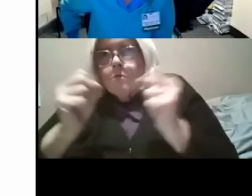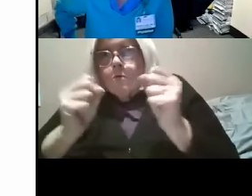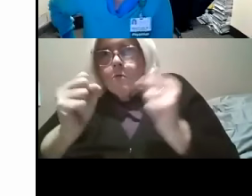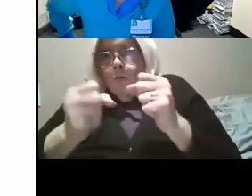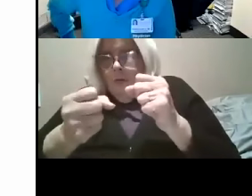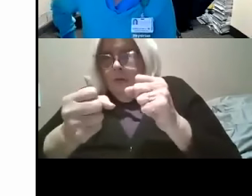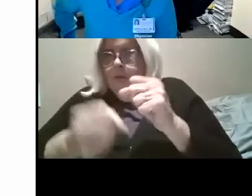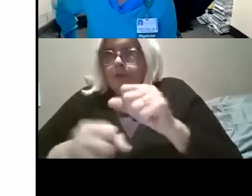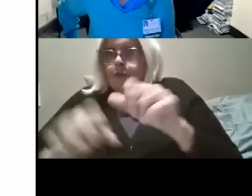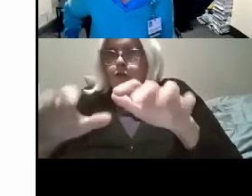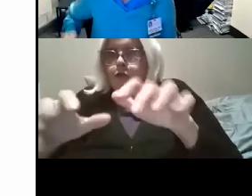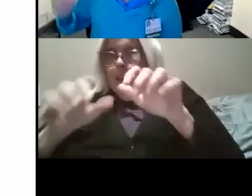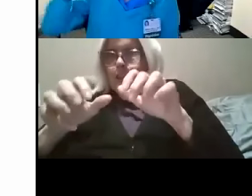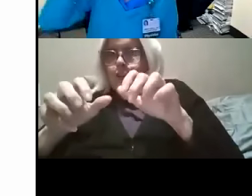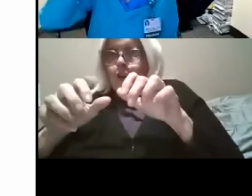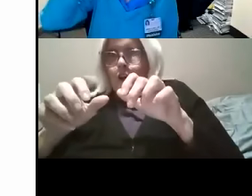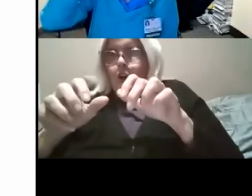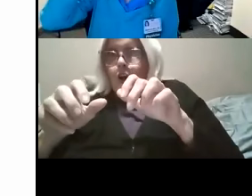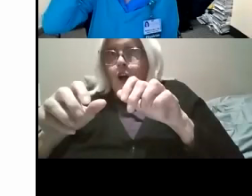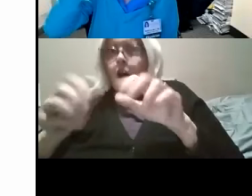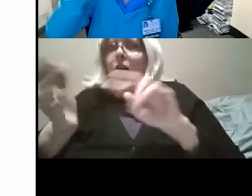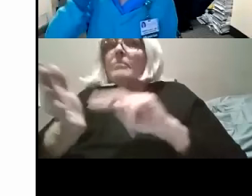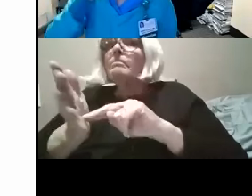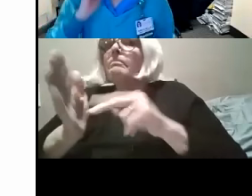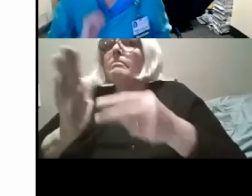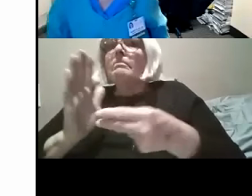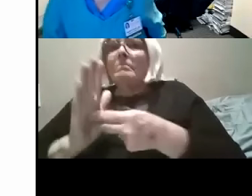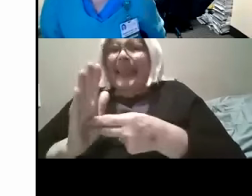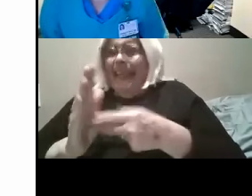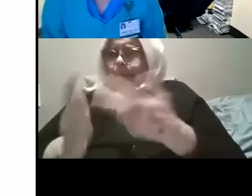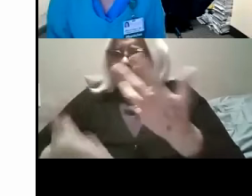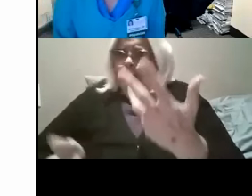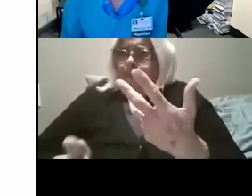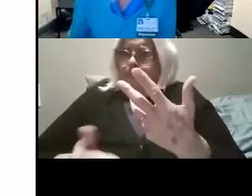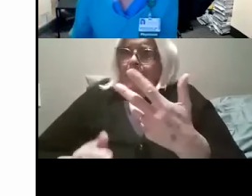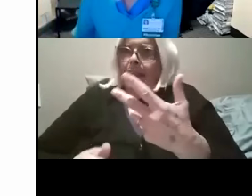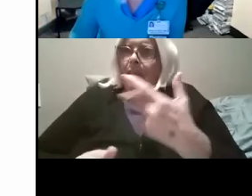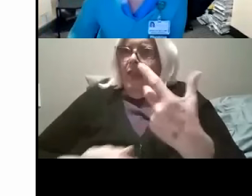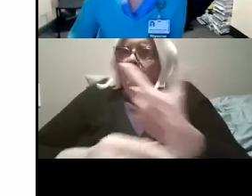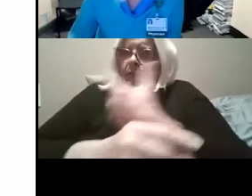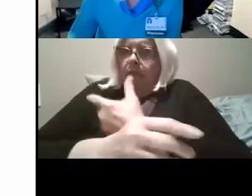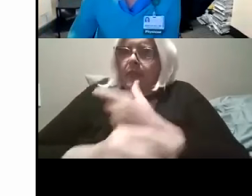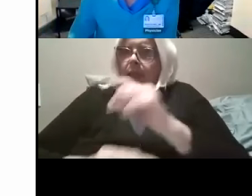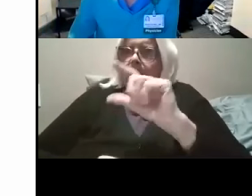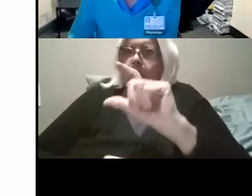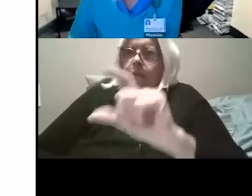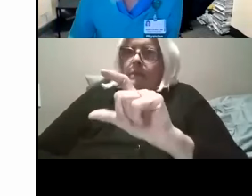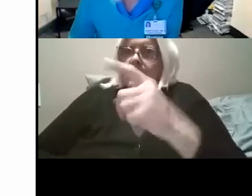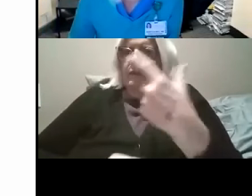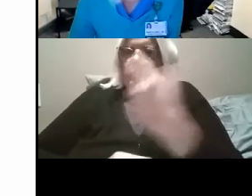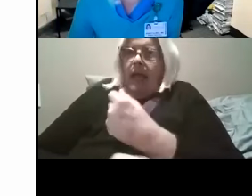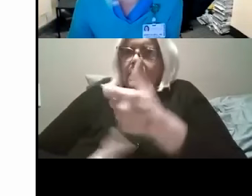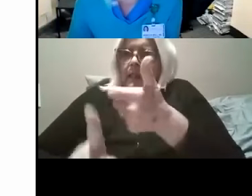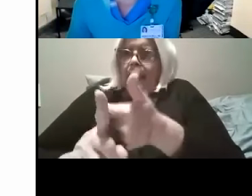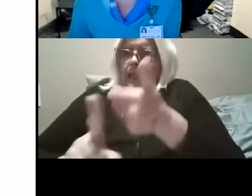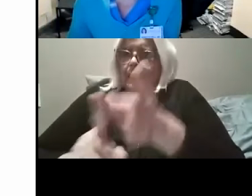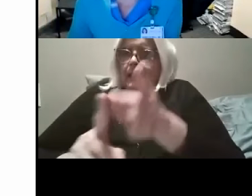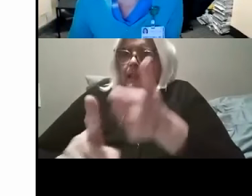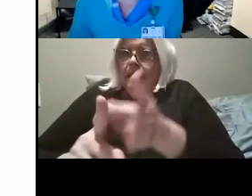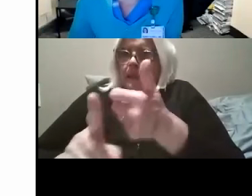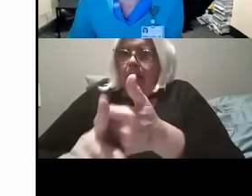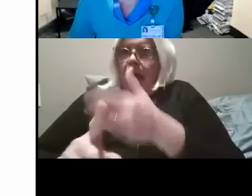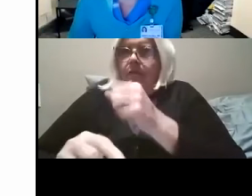It's unstable and can break down very quickly. That's why it needs to be stored in that type of freezer, but it also breaks down very quickly